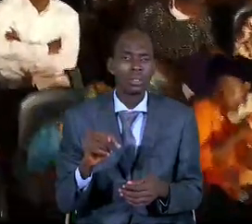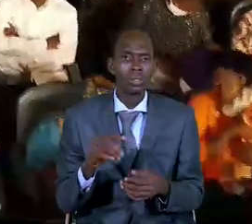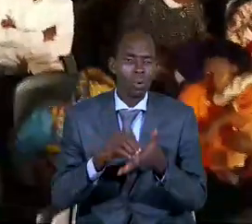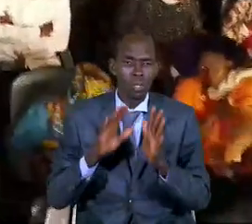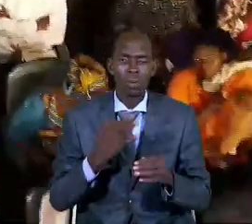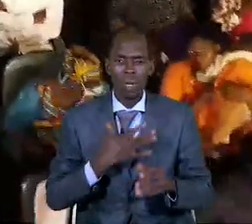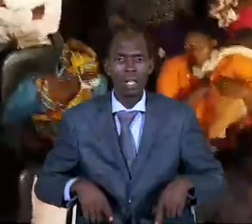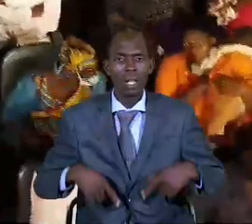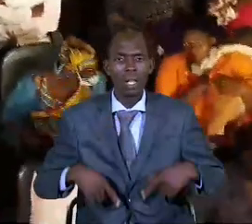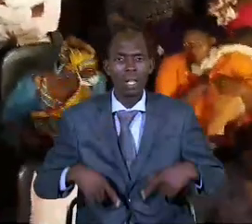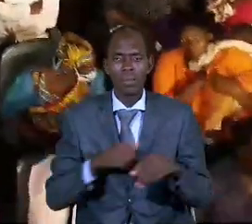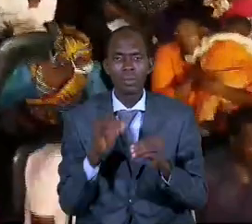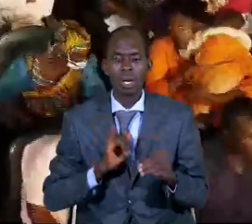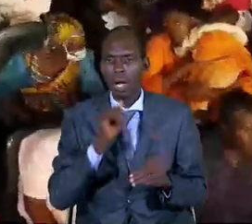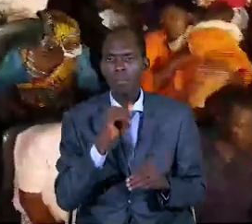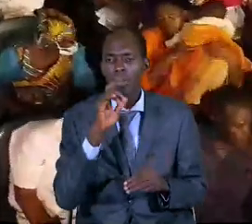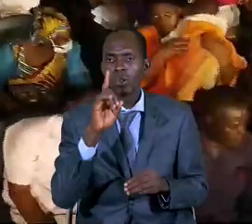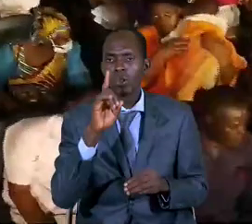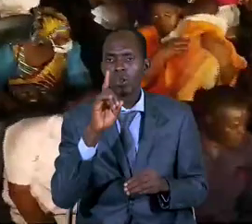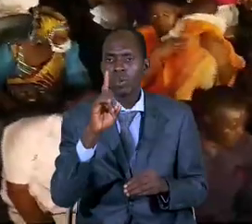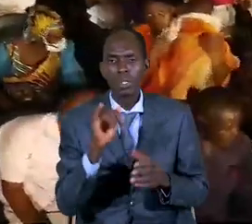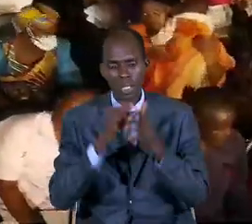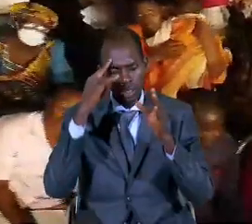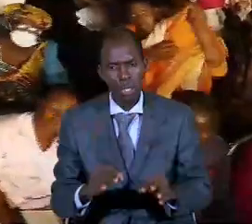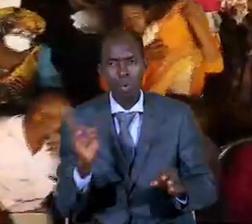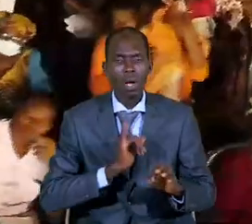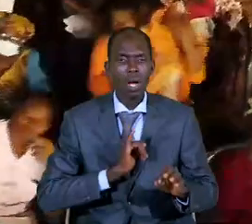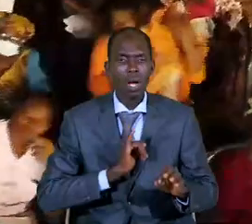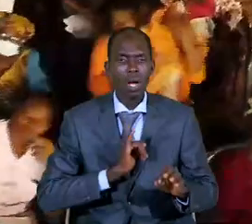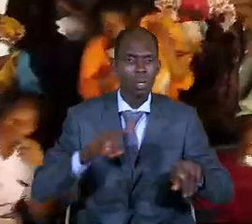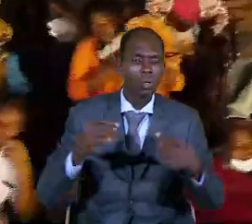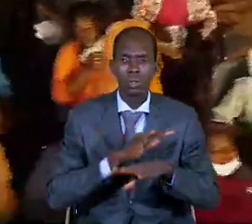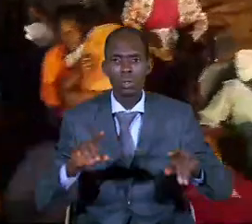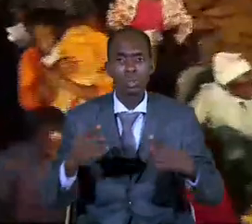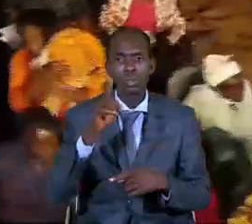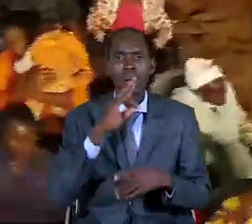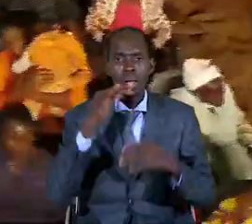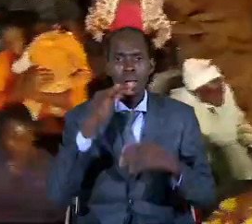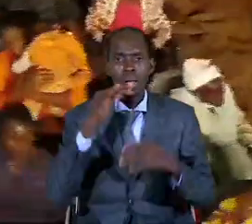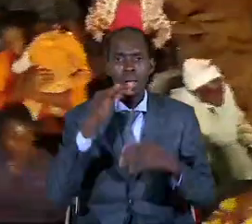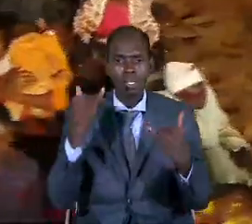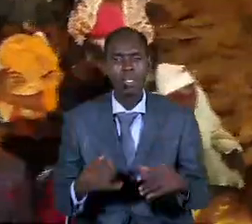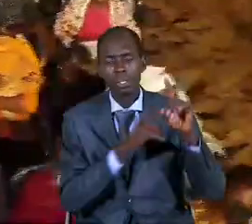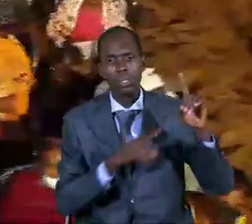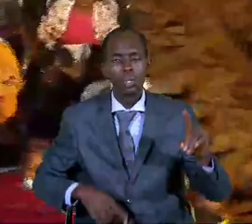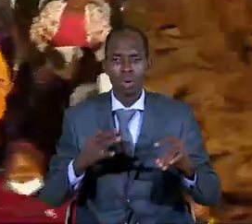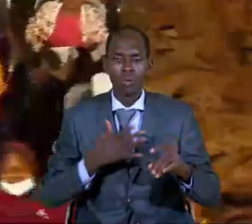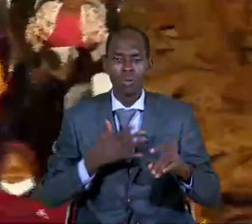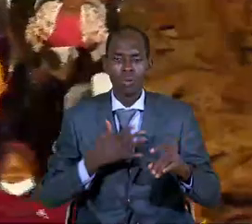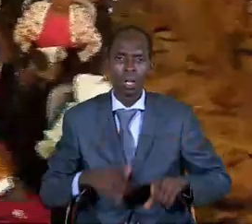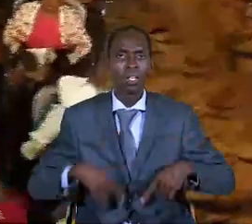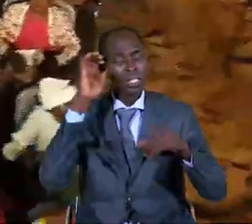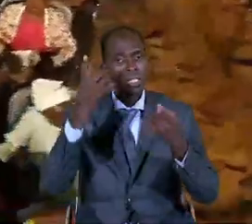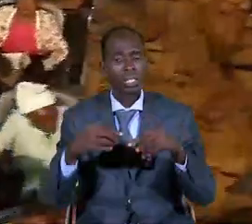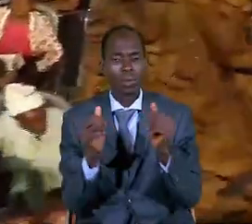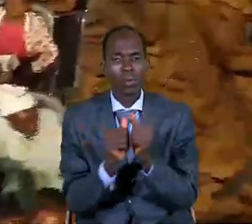one that decide where I go, where I don't go. You are now the Lord of my life. He came with an